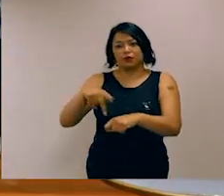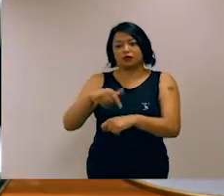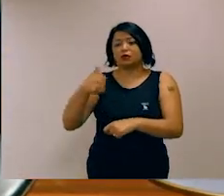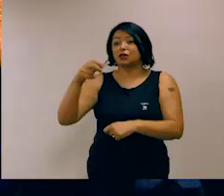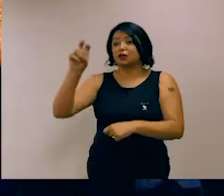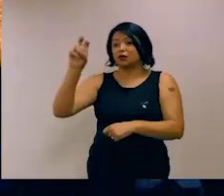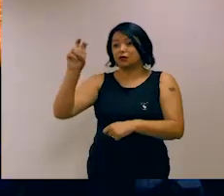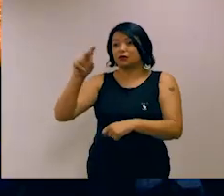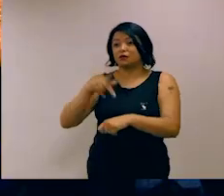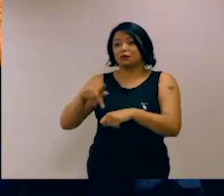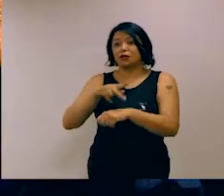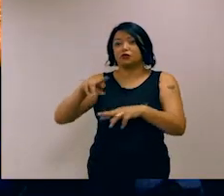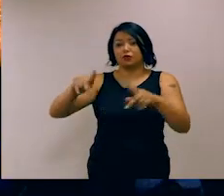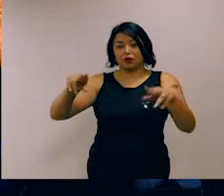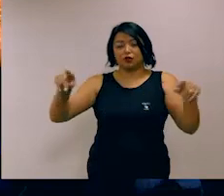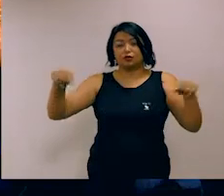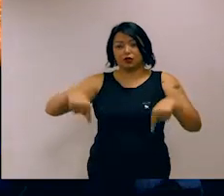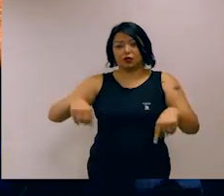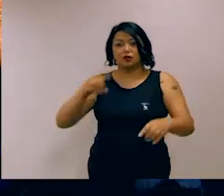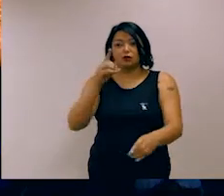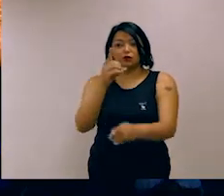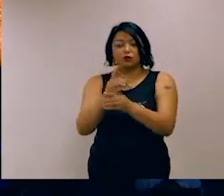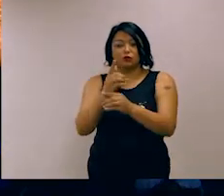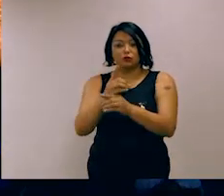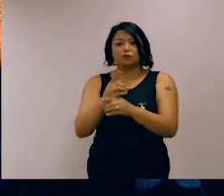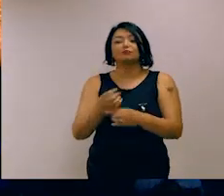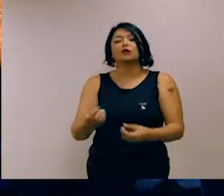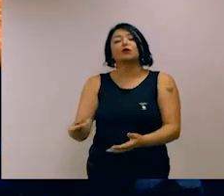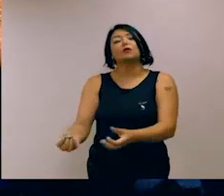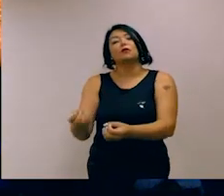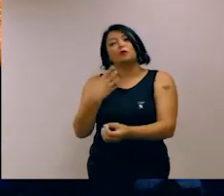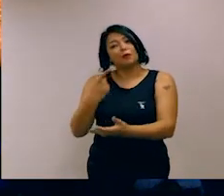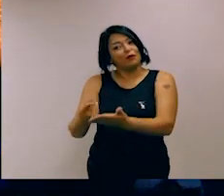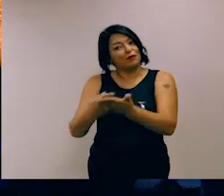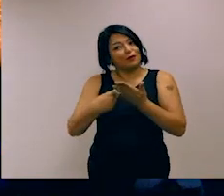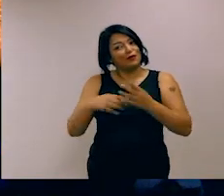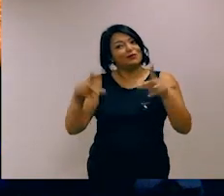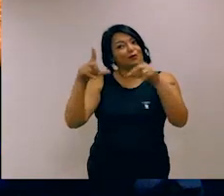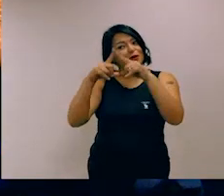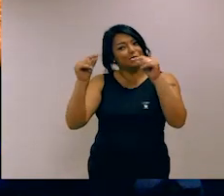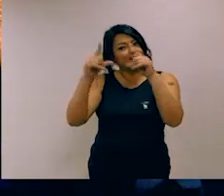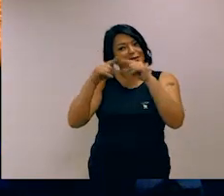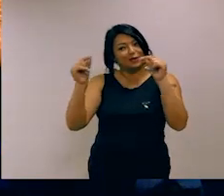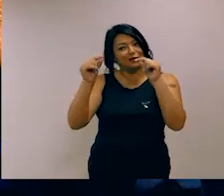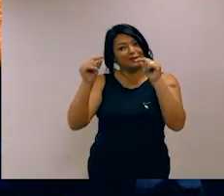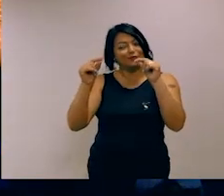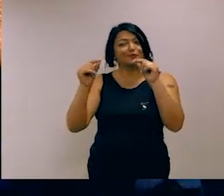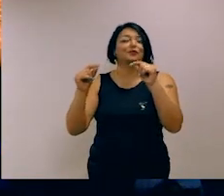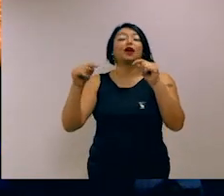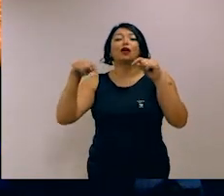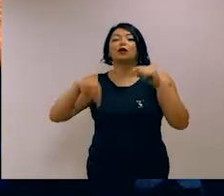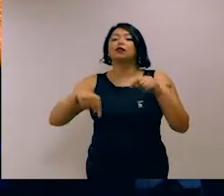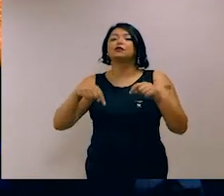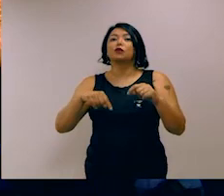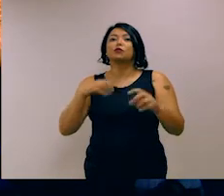15 countries. Welcome to Brasília. I would like to thank especially the ones who are